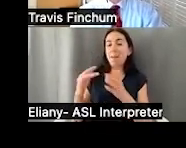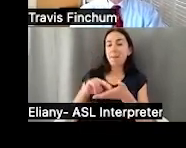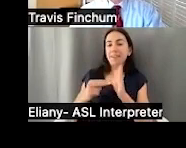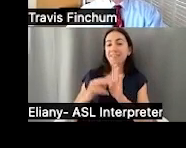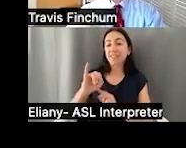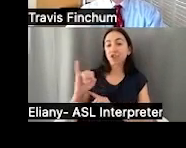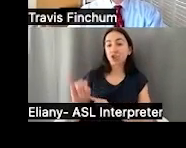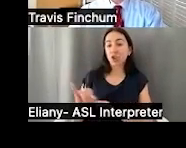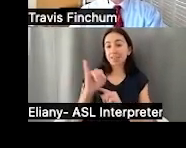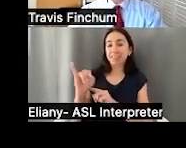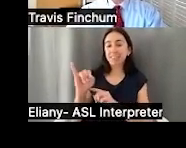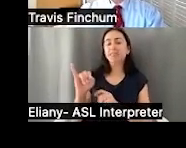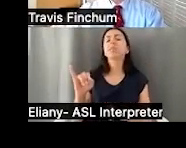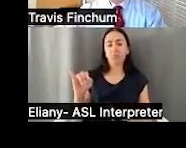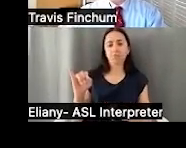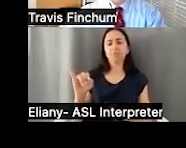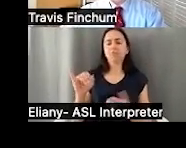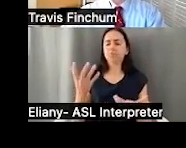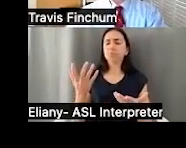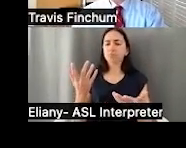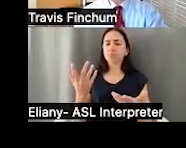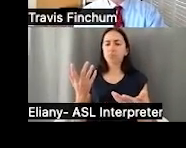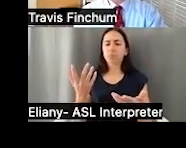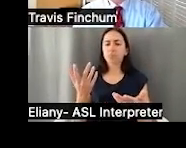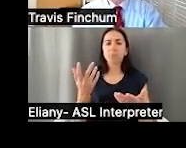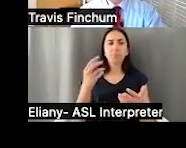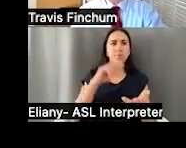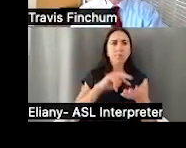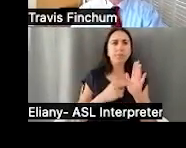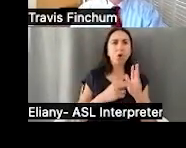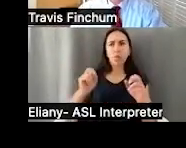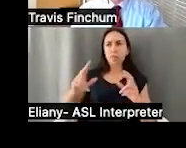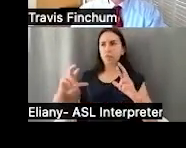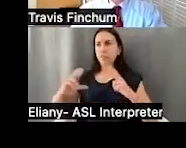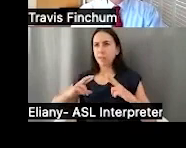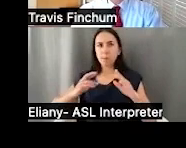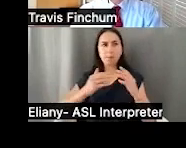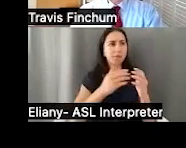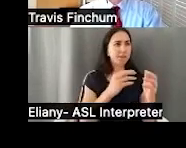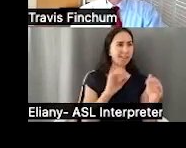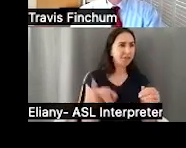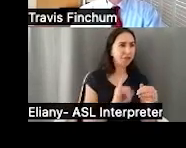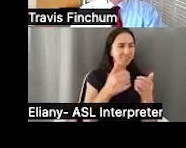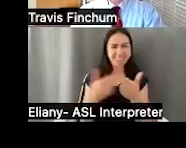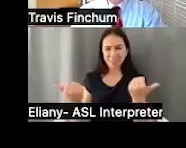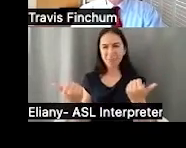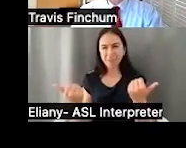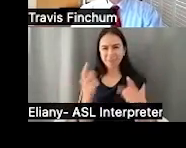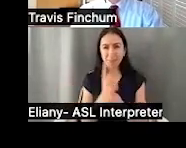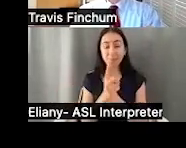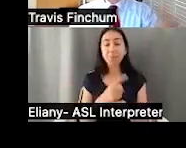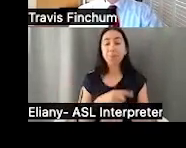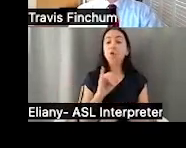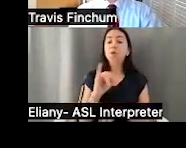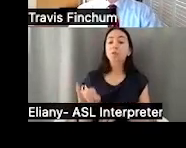insurance, I think it'll help keep it straight from retirement and some of the other benefits. So as insurance seems to indicate,